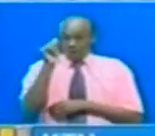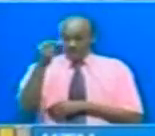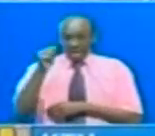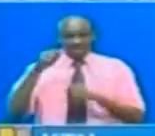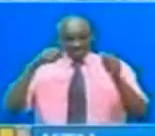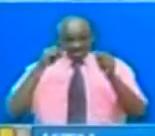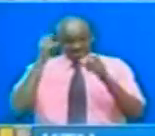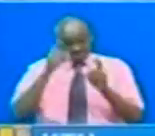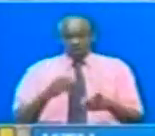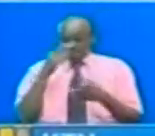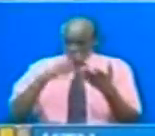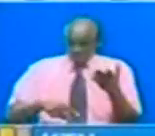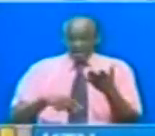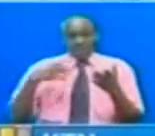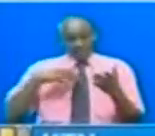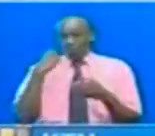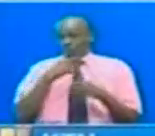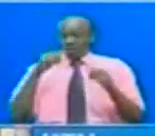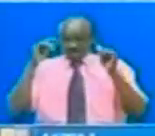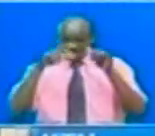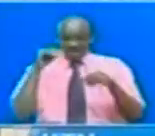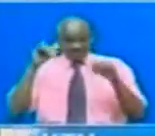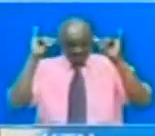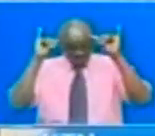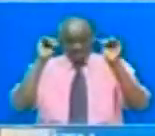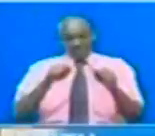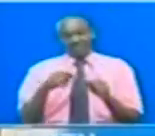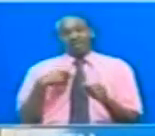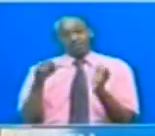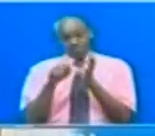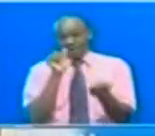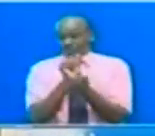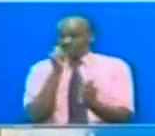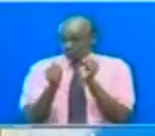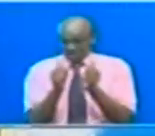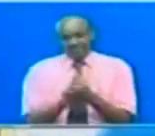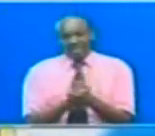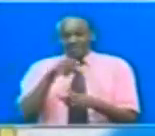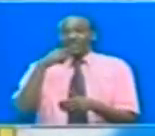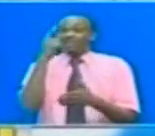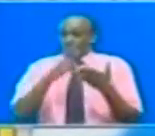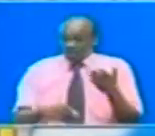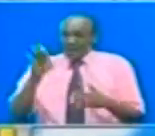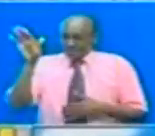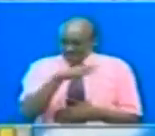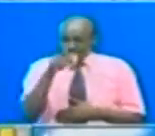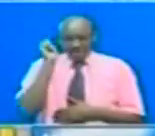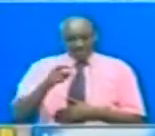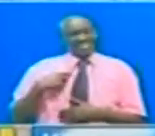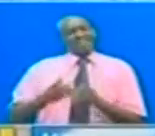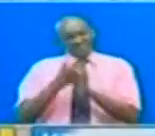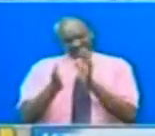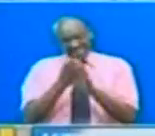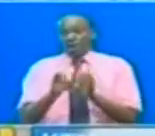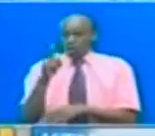a raft of measures to deal with cattle rustling and promote peace and security. They resolved that Parliament should fast-track enactment of legislation